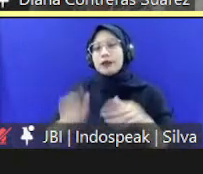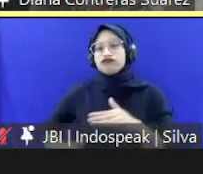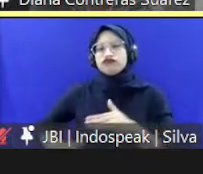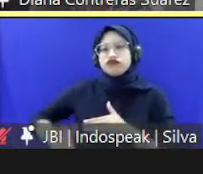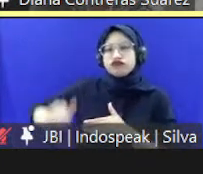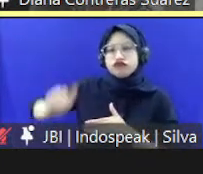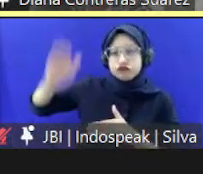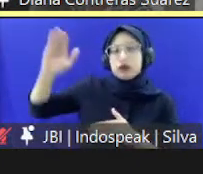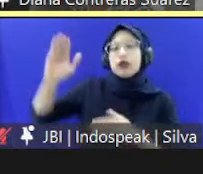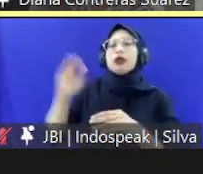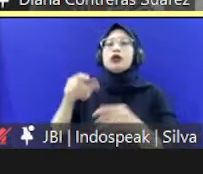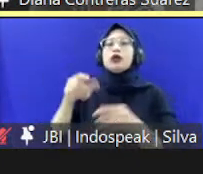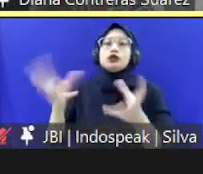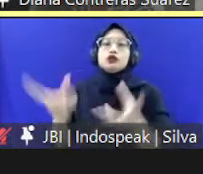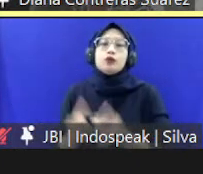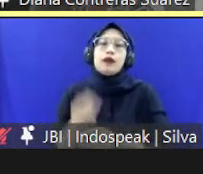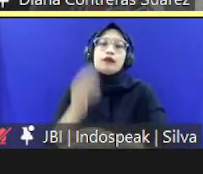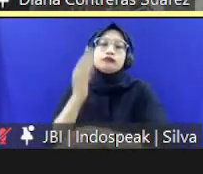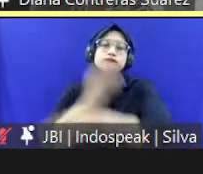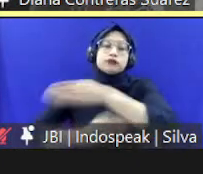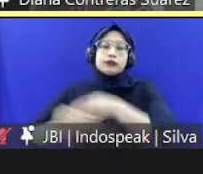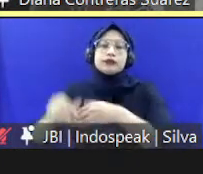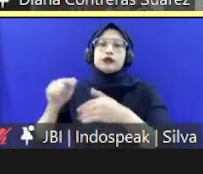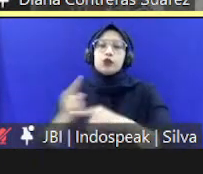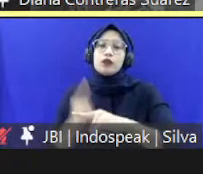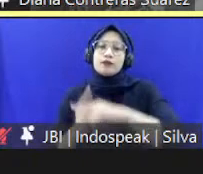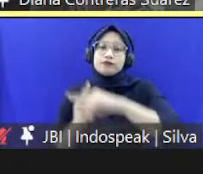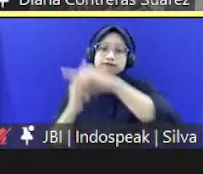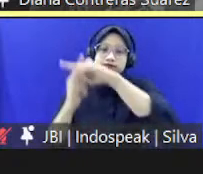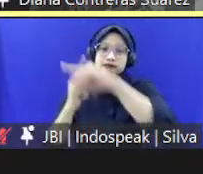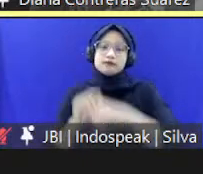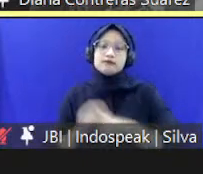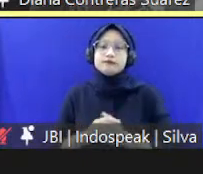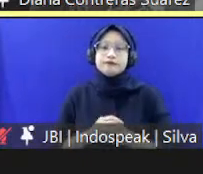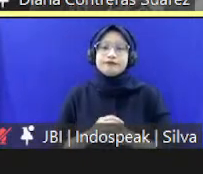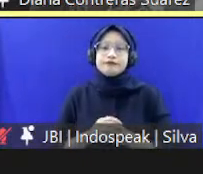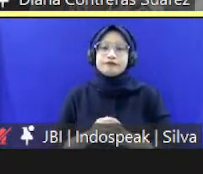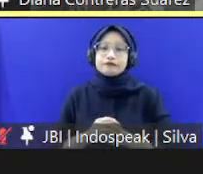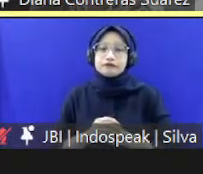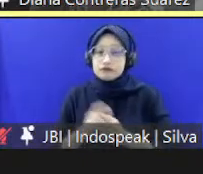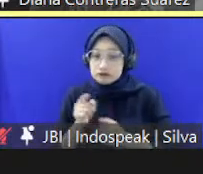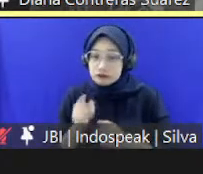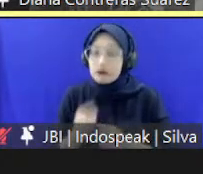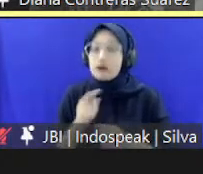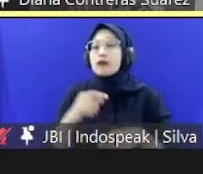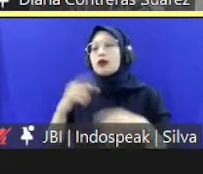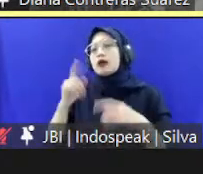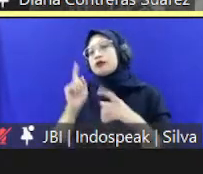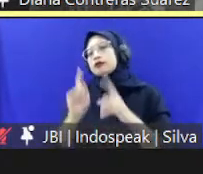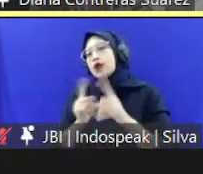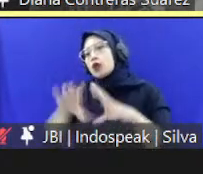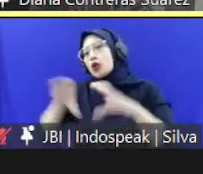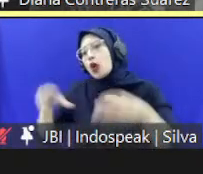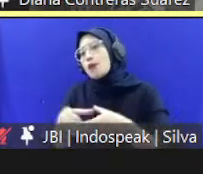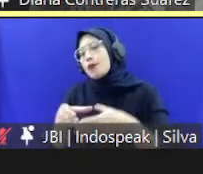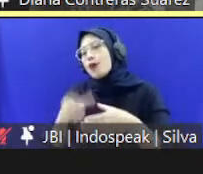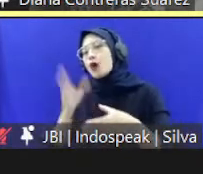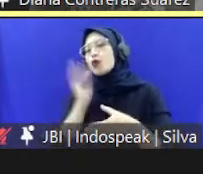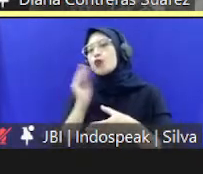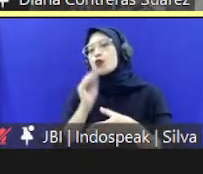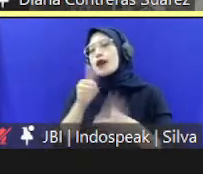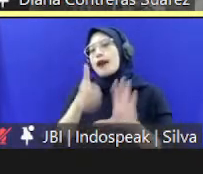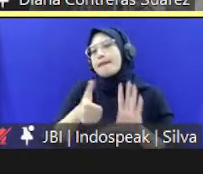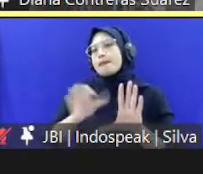of disability starts to increase. So once you get to the population that is 60 or more, about 50%